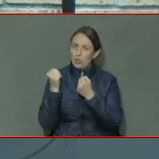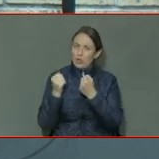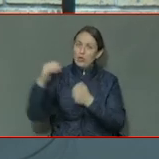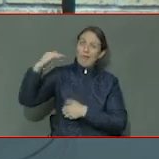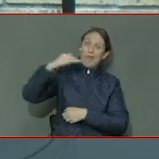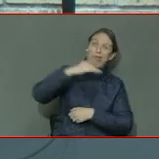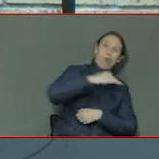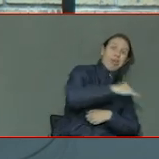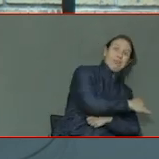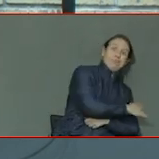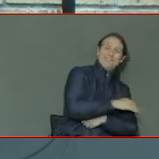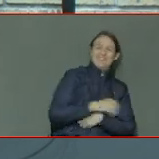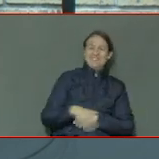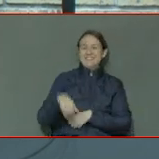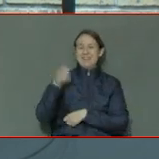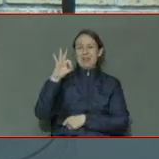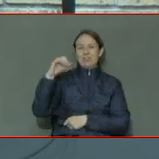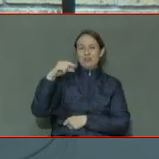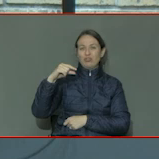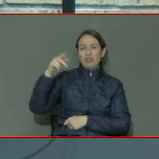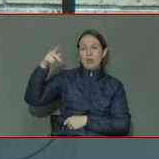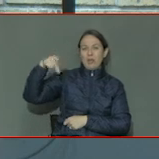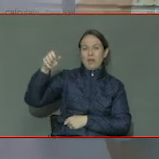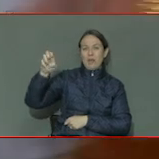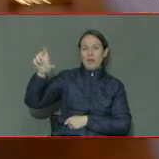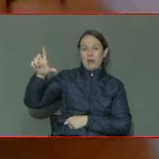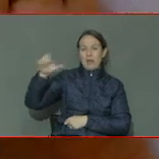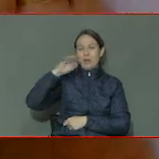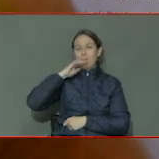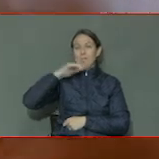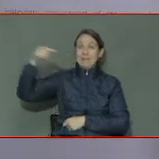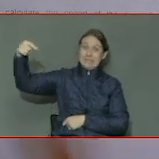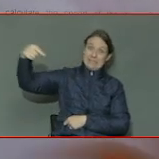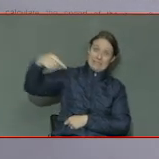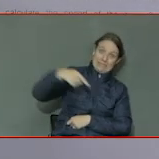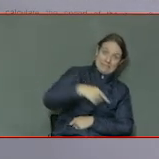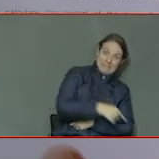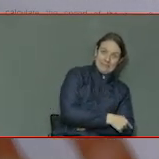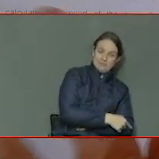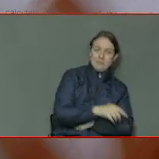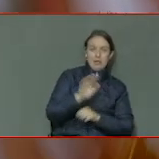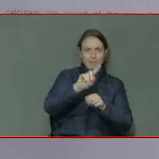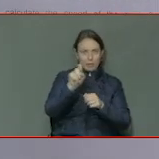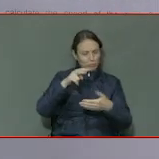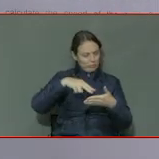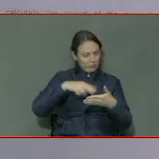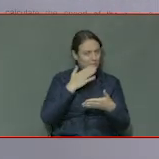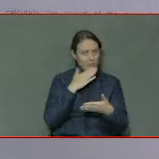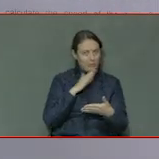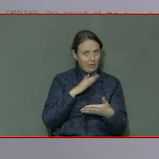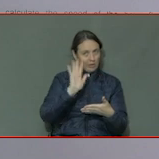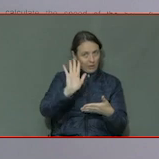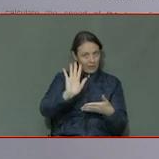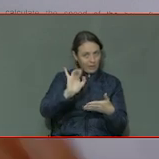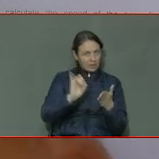Okay, FG parallel, down the slope. Please remember, so I don't know what's the rest of the question, but that is